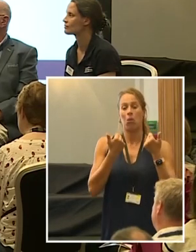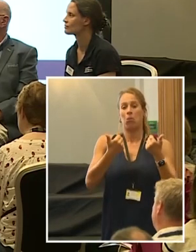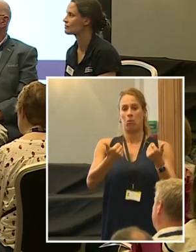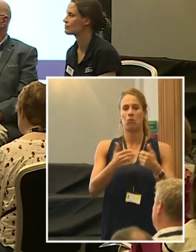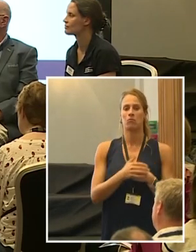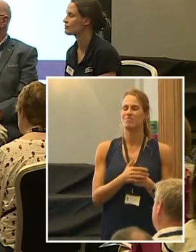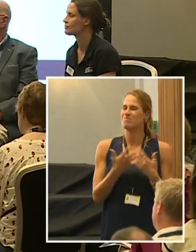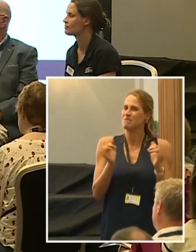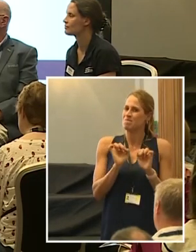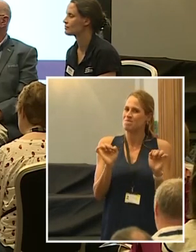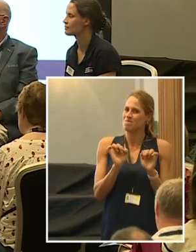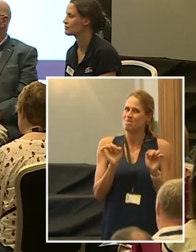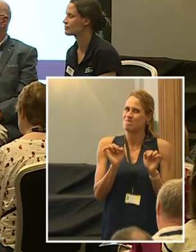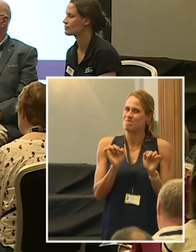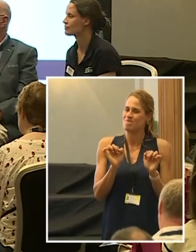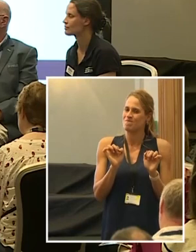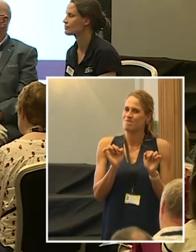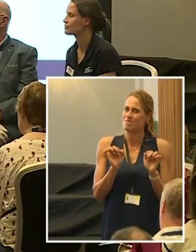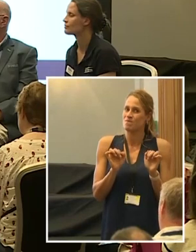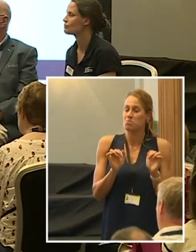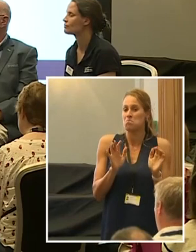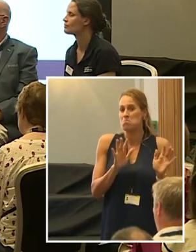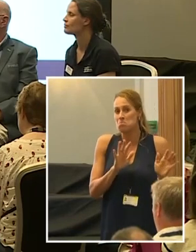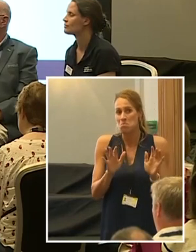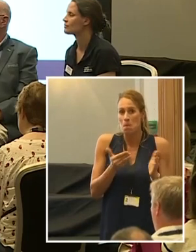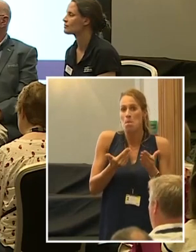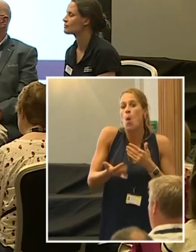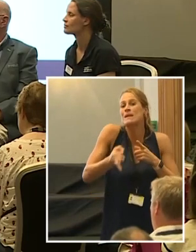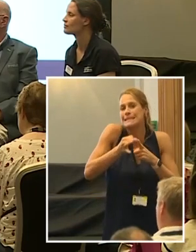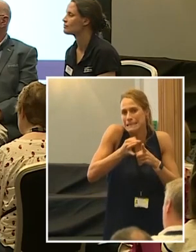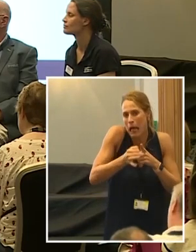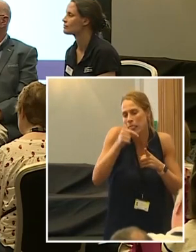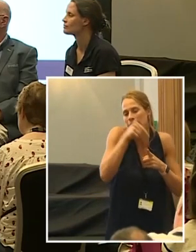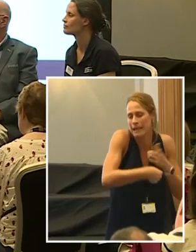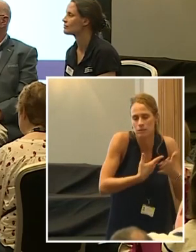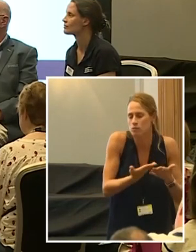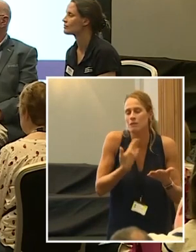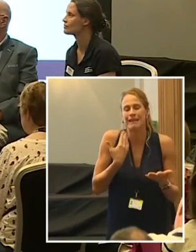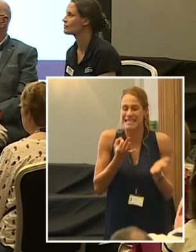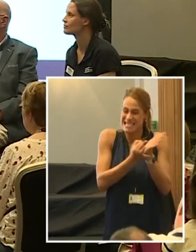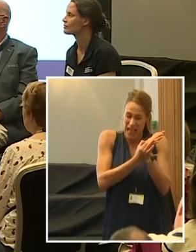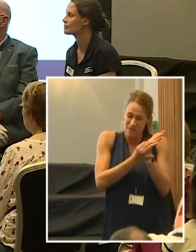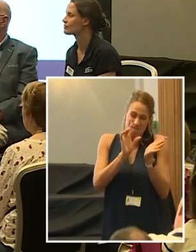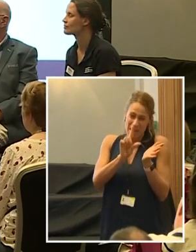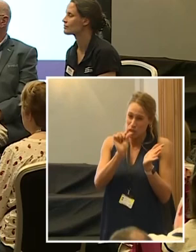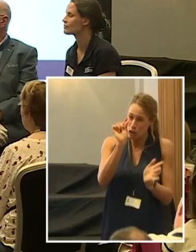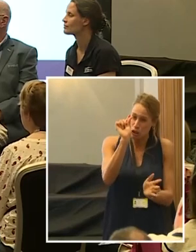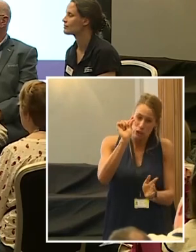We're not quite yet at seeing anything more than that. And bear in mind that these cells are small, very, very small. So we're talking